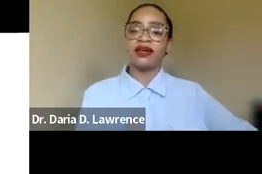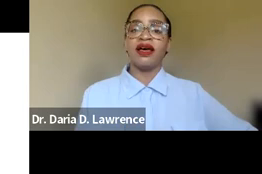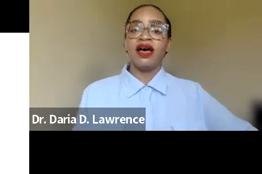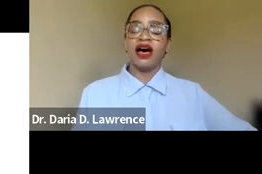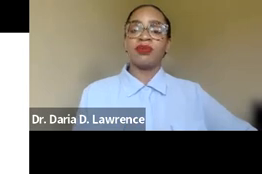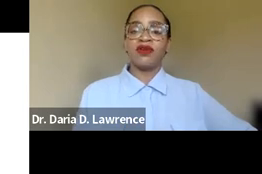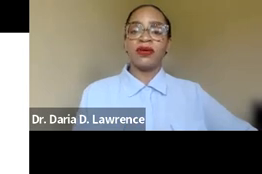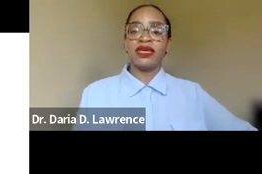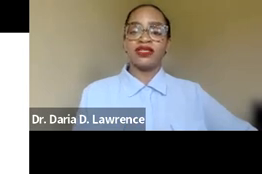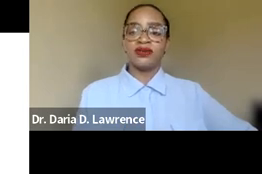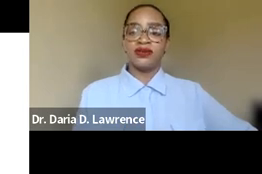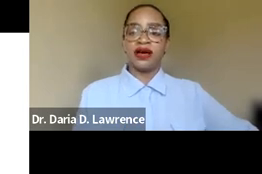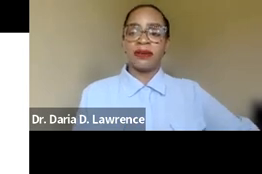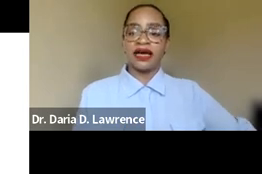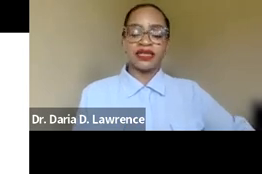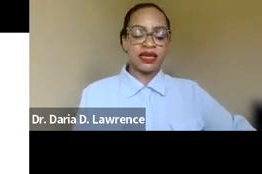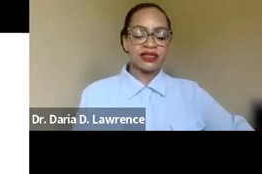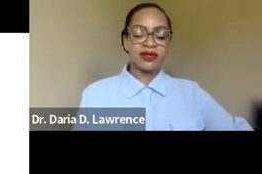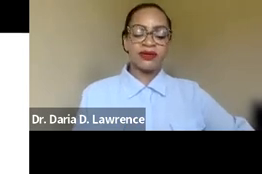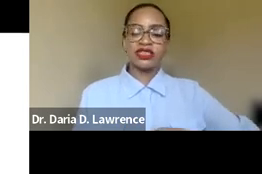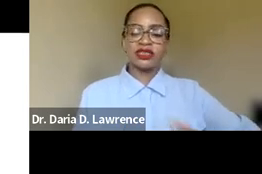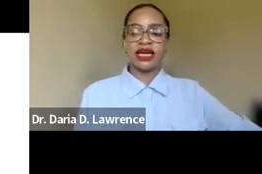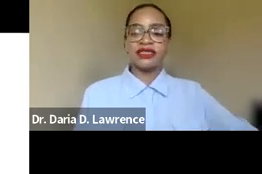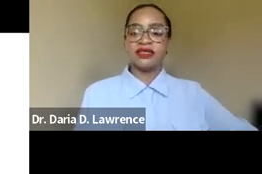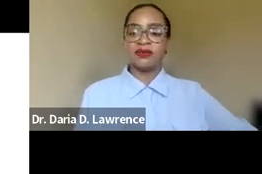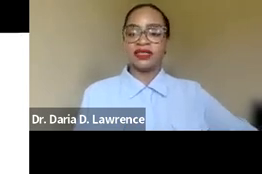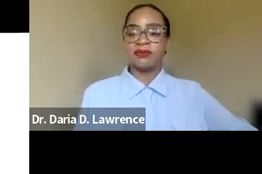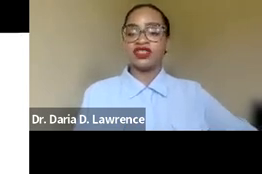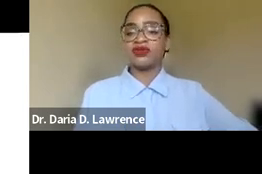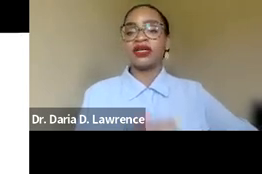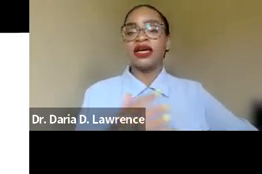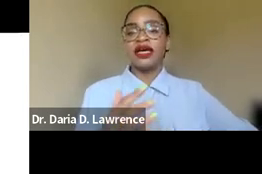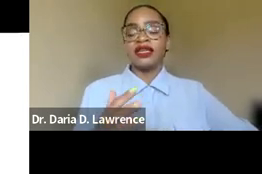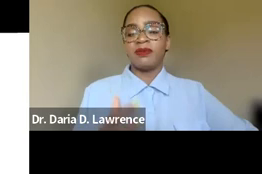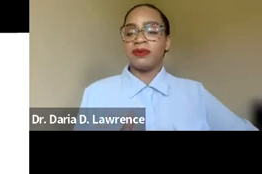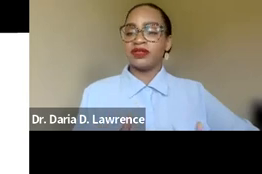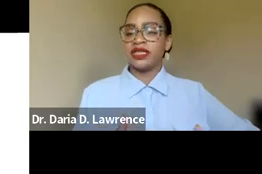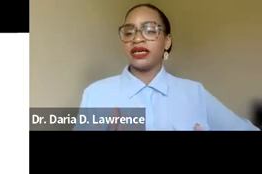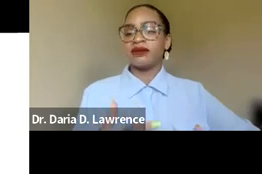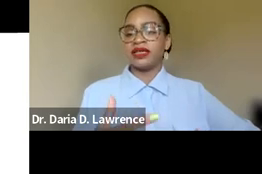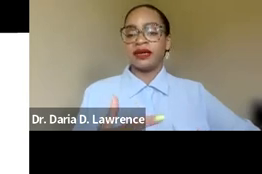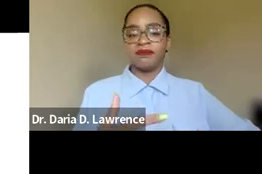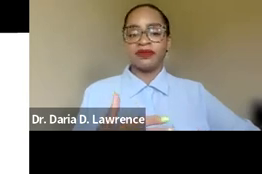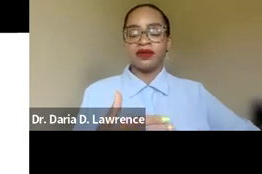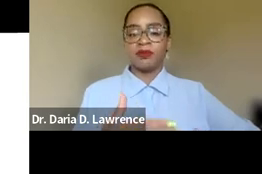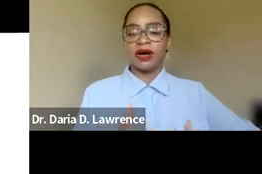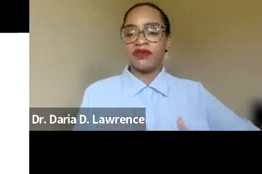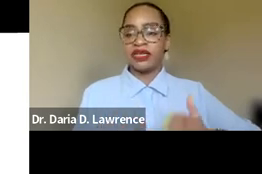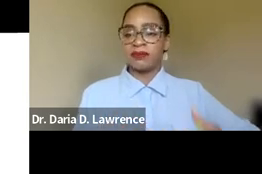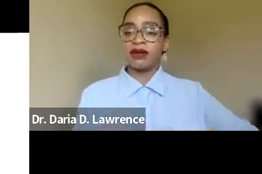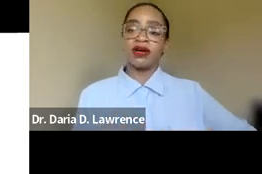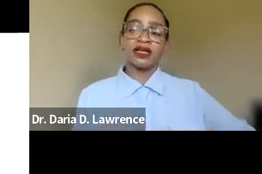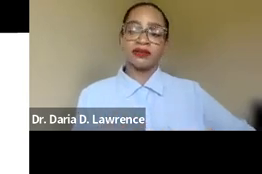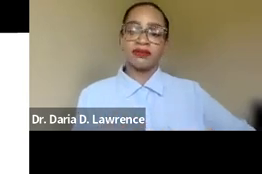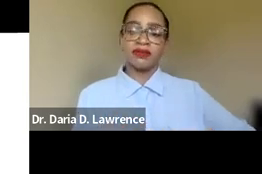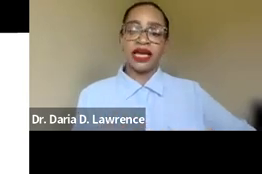601-529-4228. Before we get to asking and answering questions, I did want to make sure that people understand that poverty